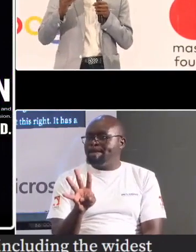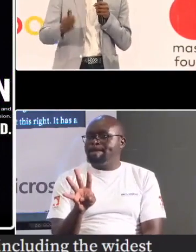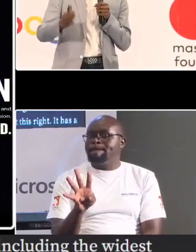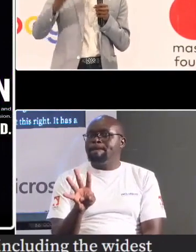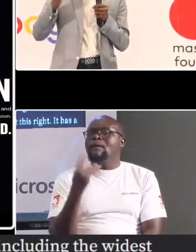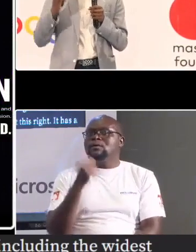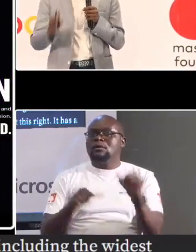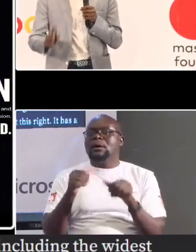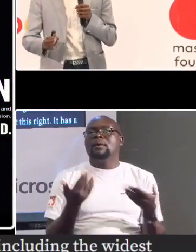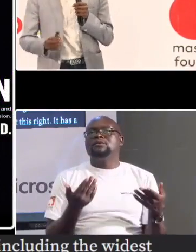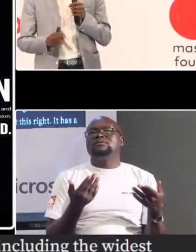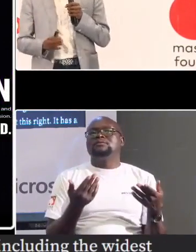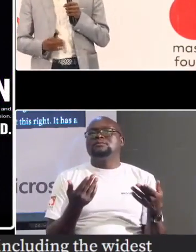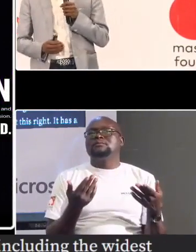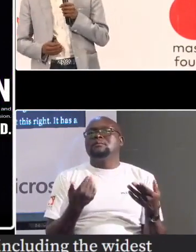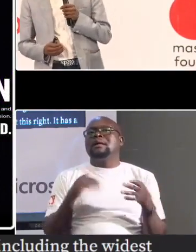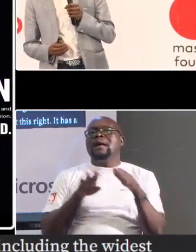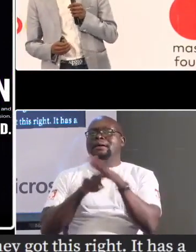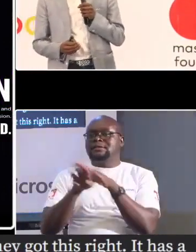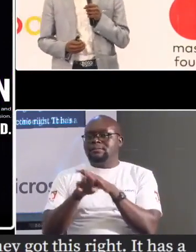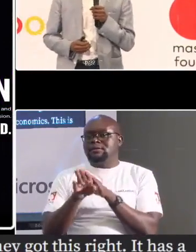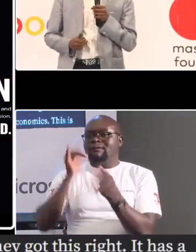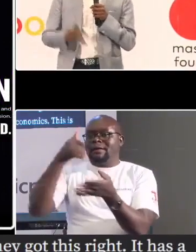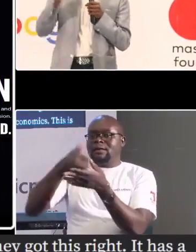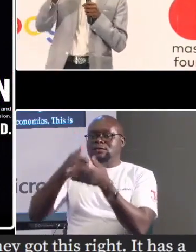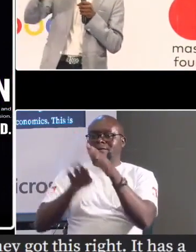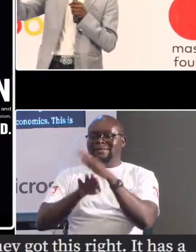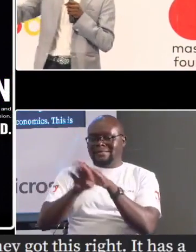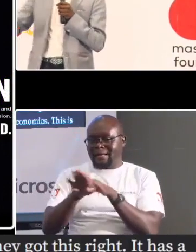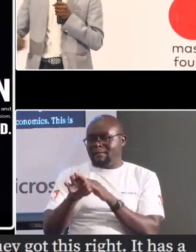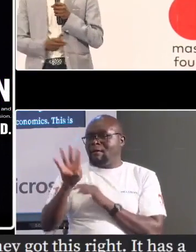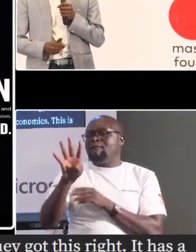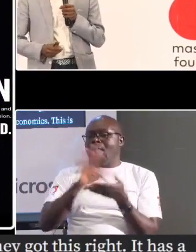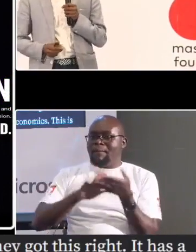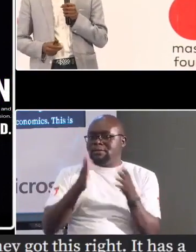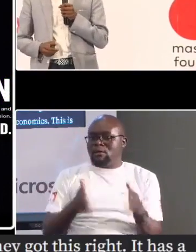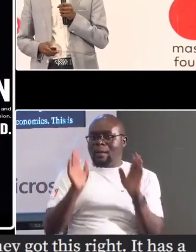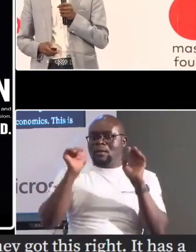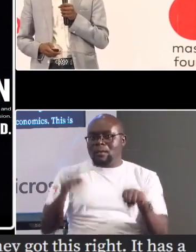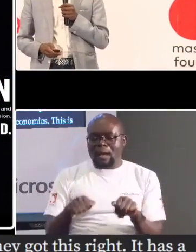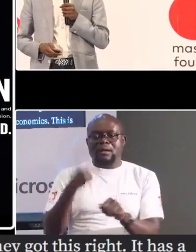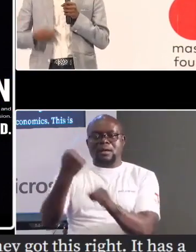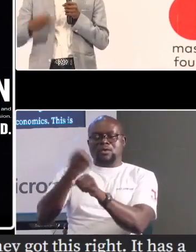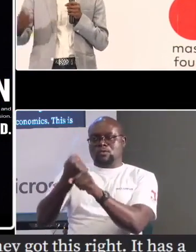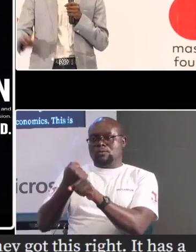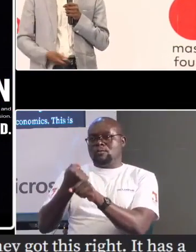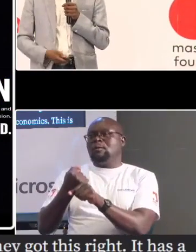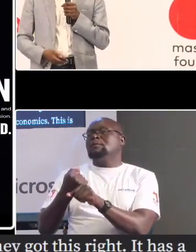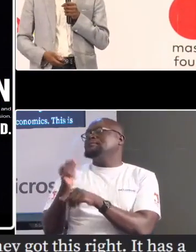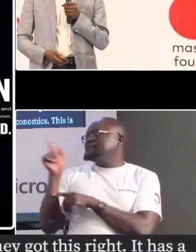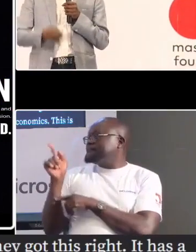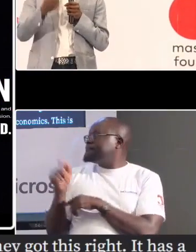We talk about having 4 axes of inclusive design, 4 basic ways people can be excluded. And on screen